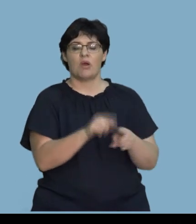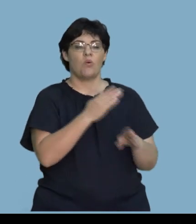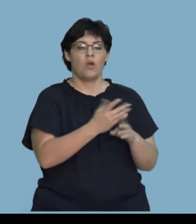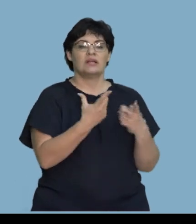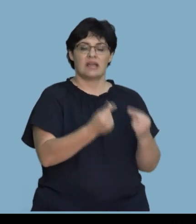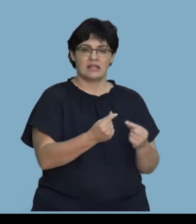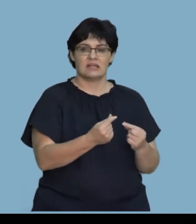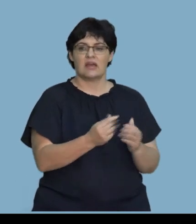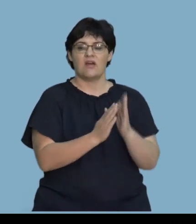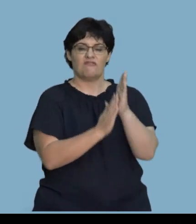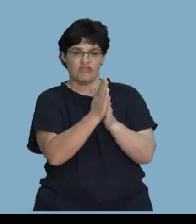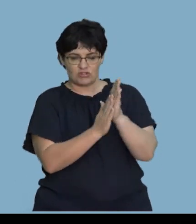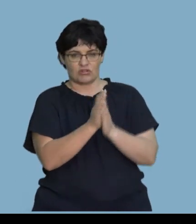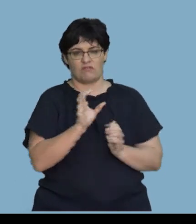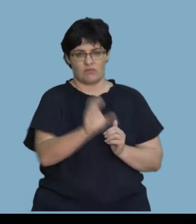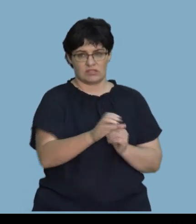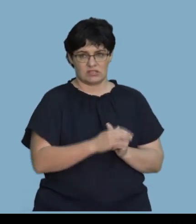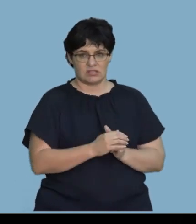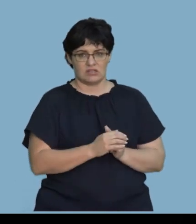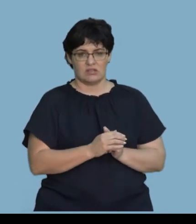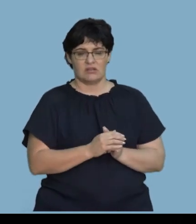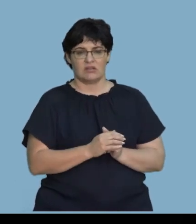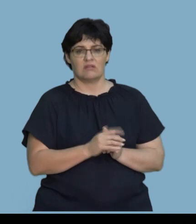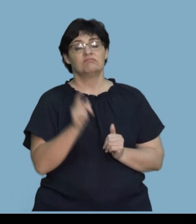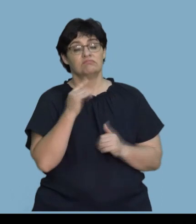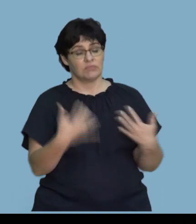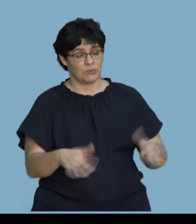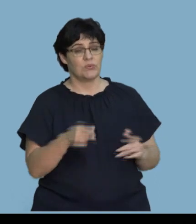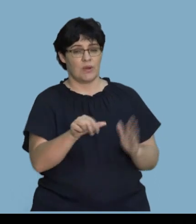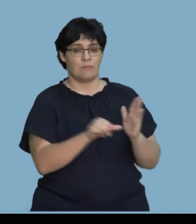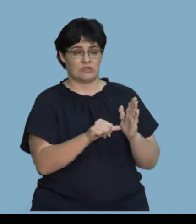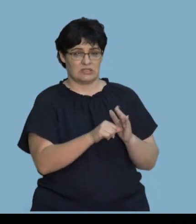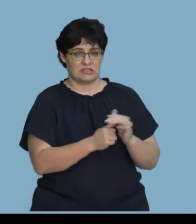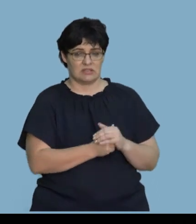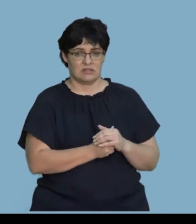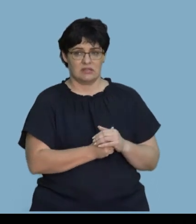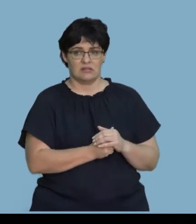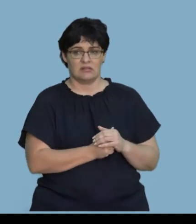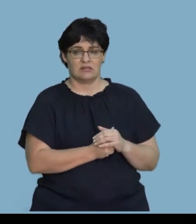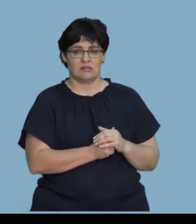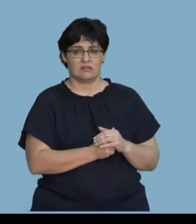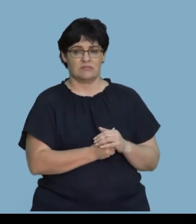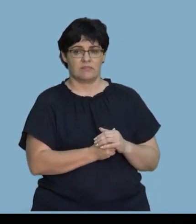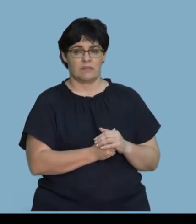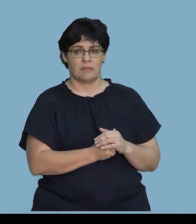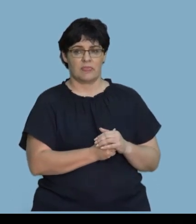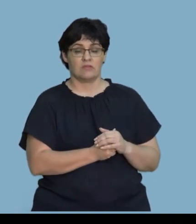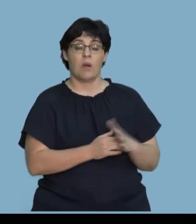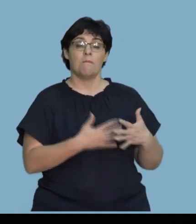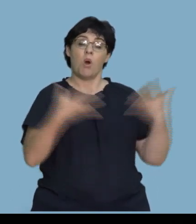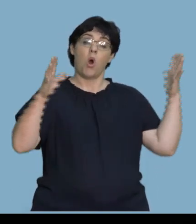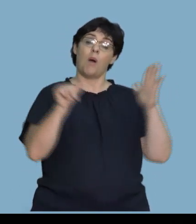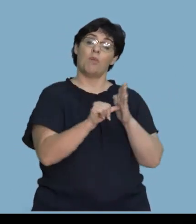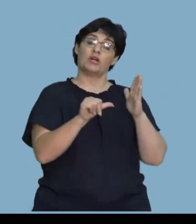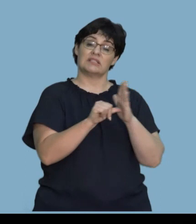by the kinetic frictional force, okay? So that is very important. So the main thing that we just